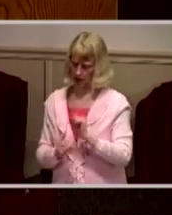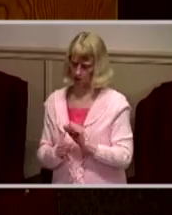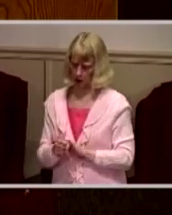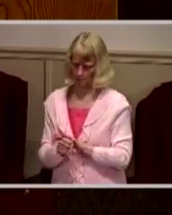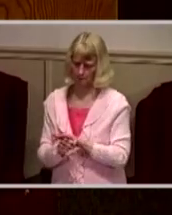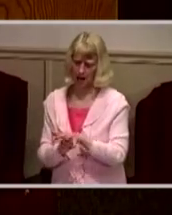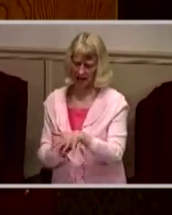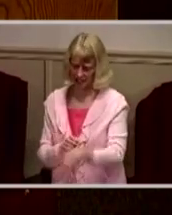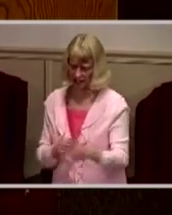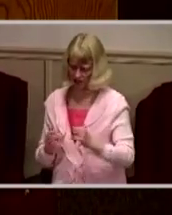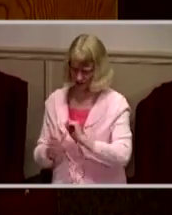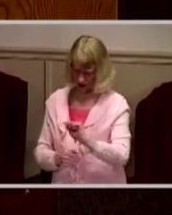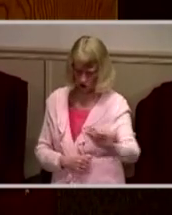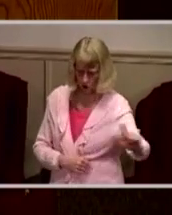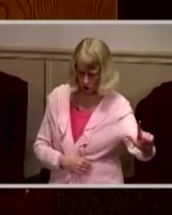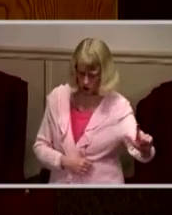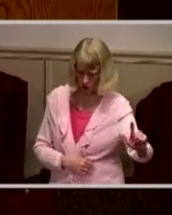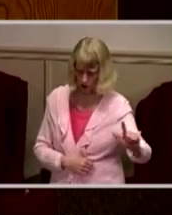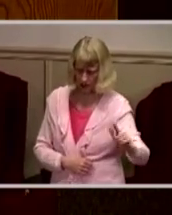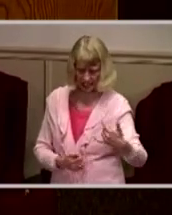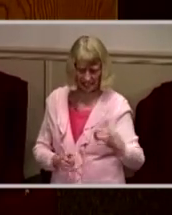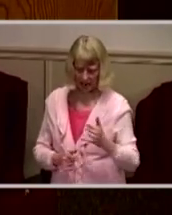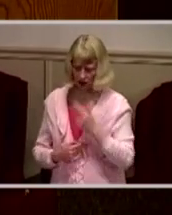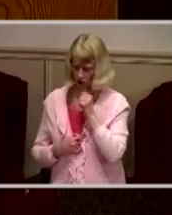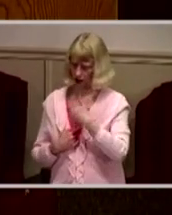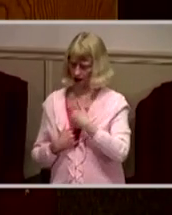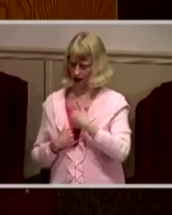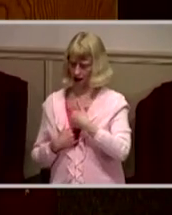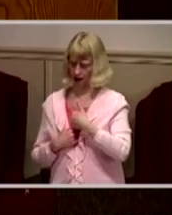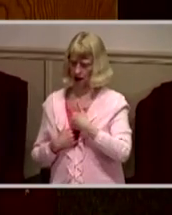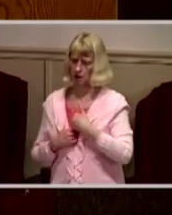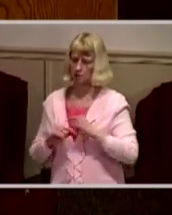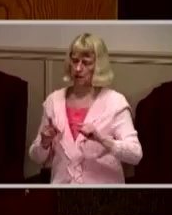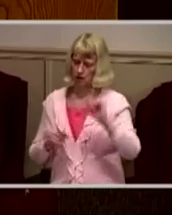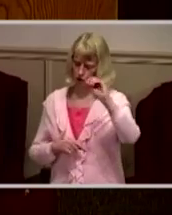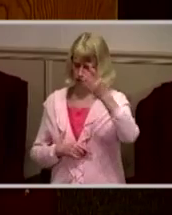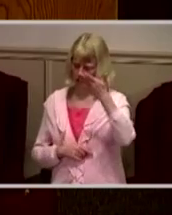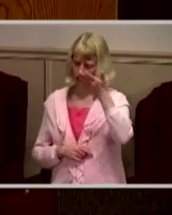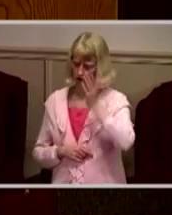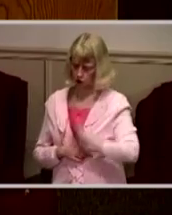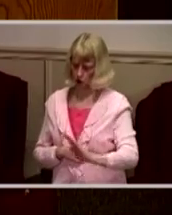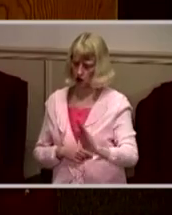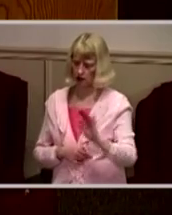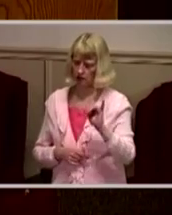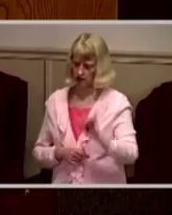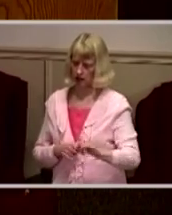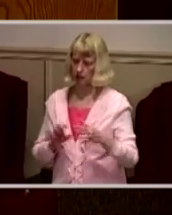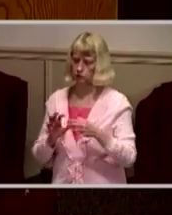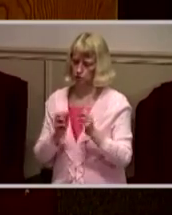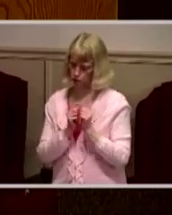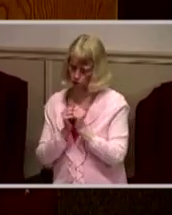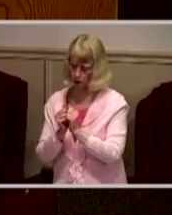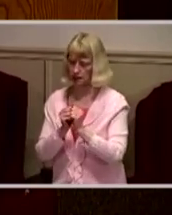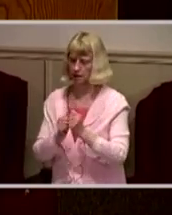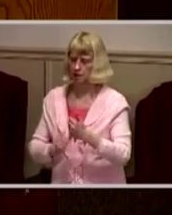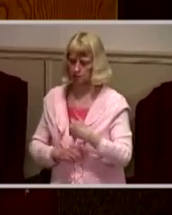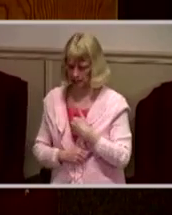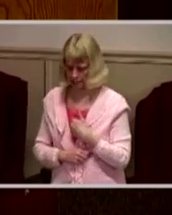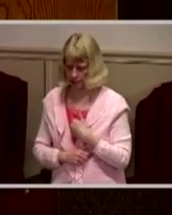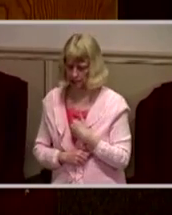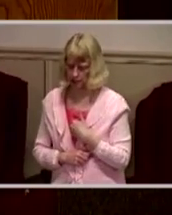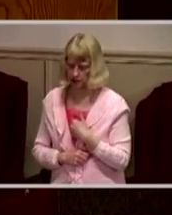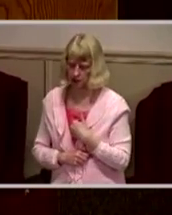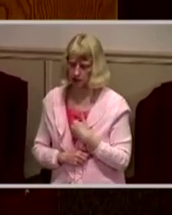labored more abundantly than they all, yet not I, but the grace of God which was with